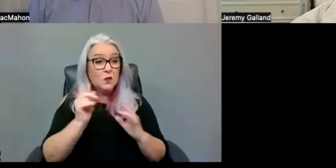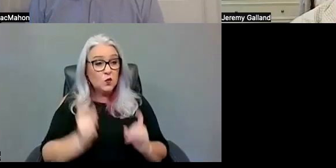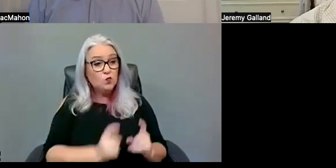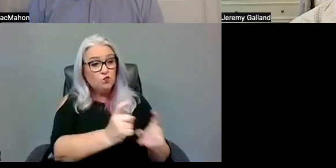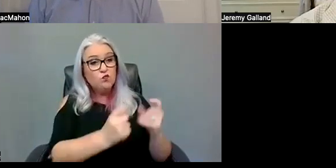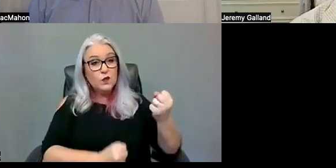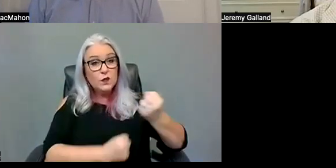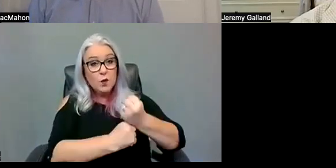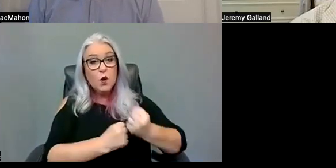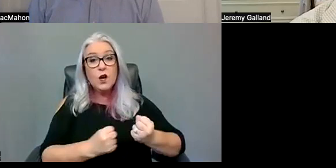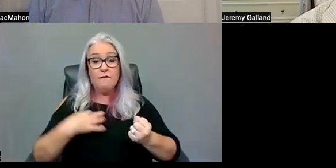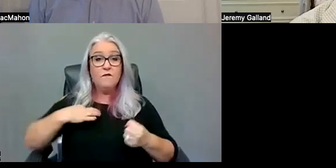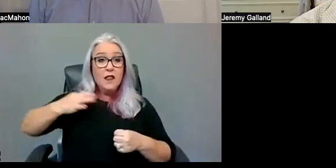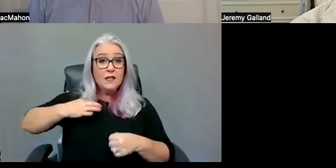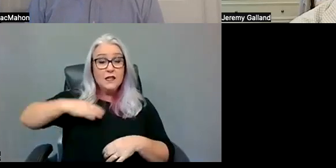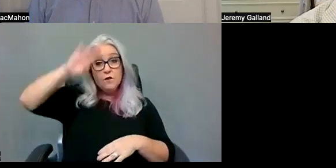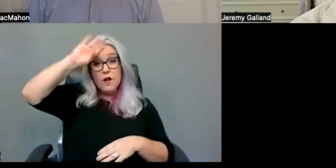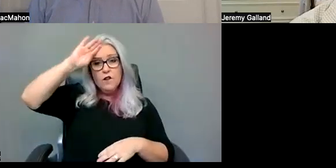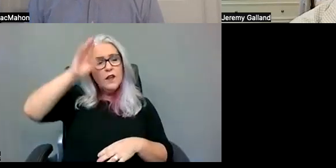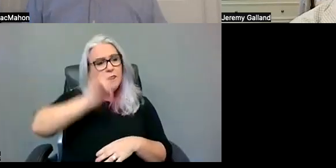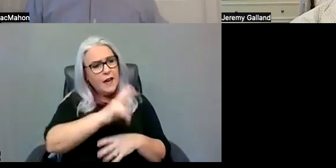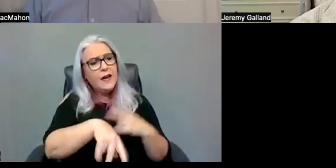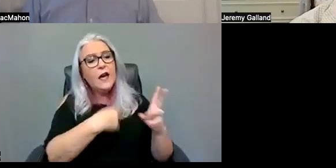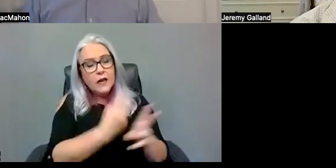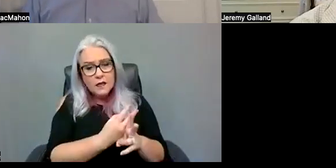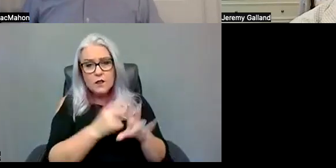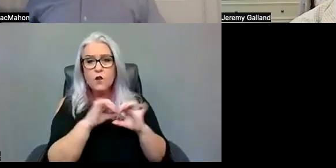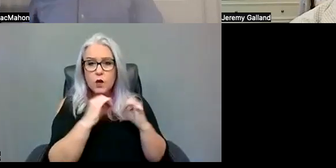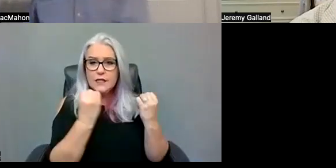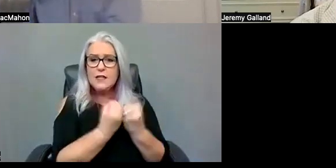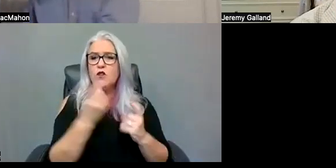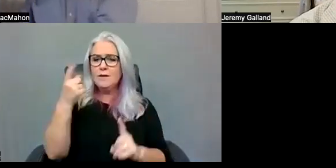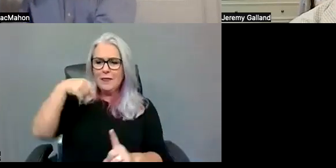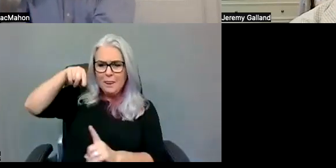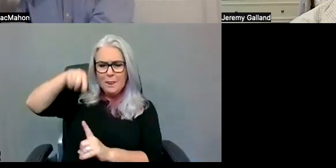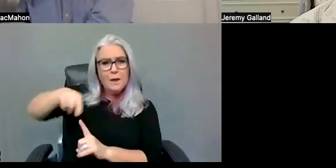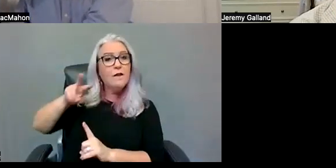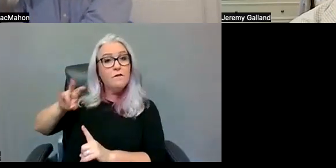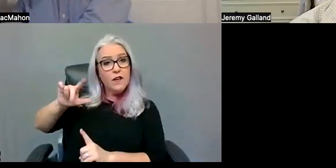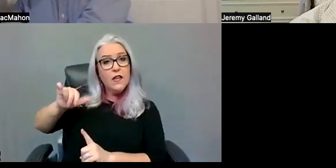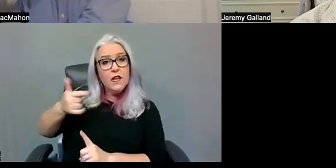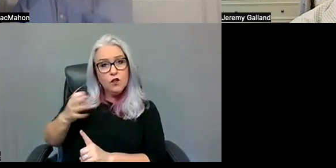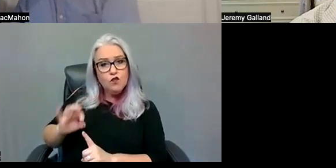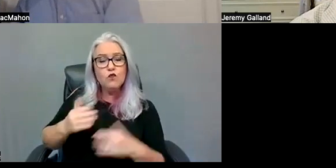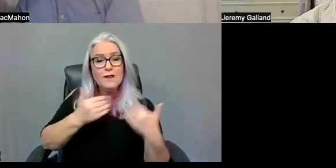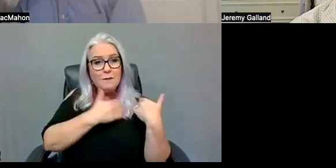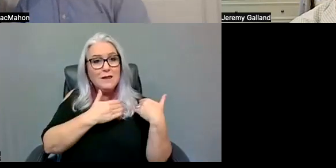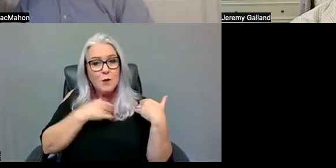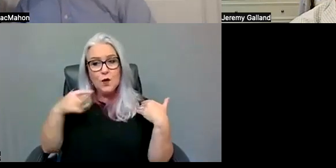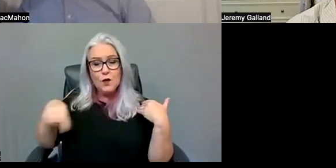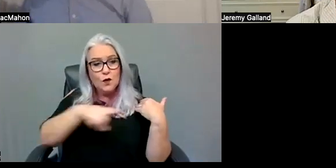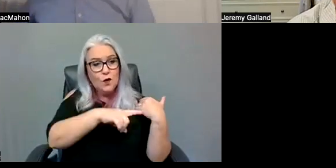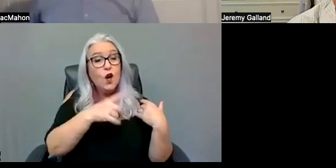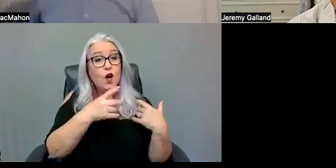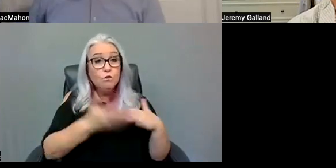firefighters. That sort of organization is a village responsibility. And that's why running that sort of